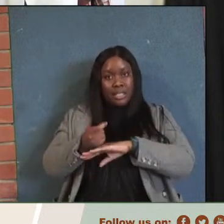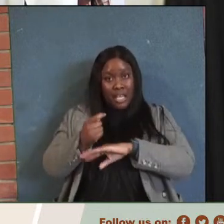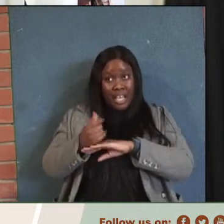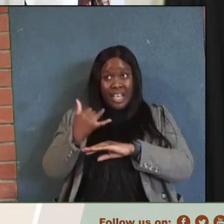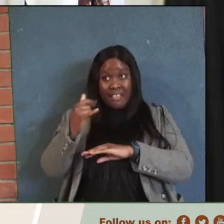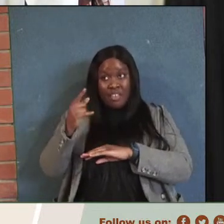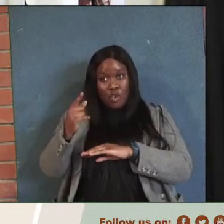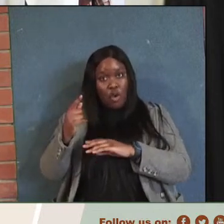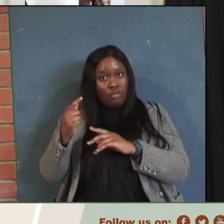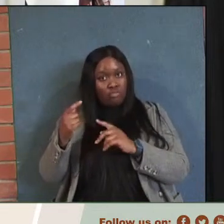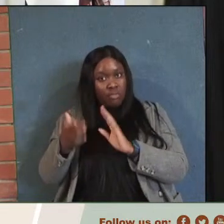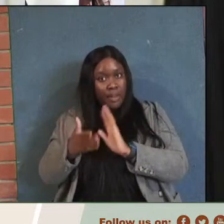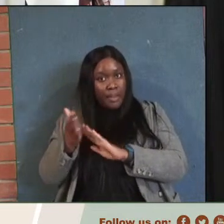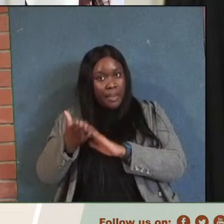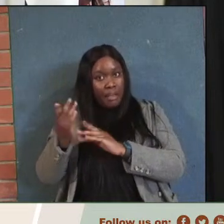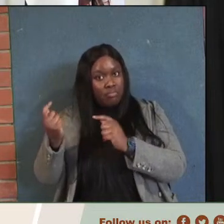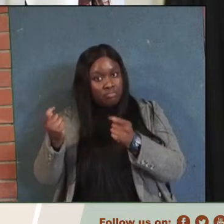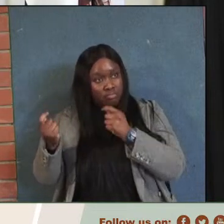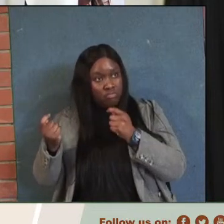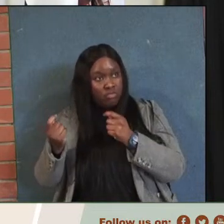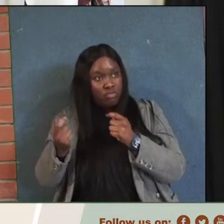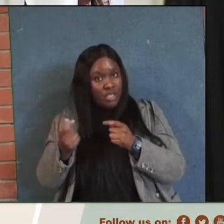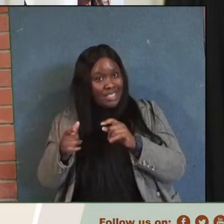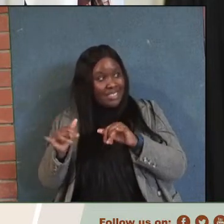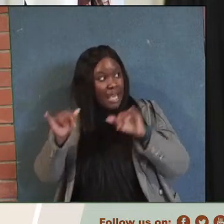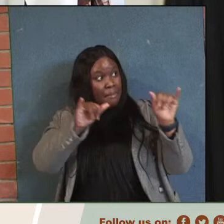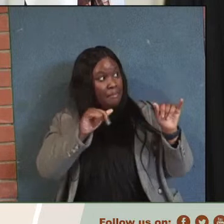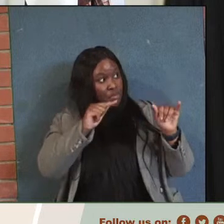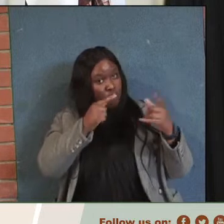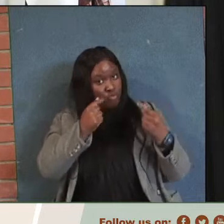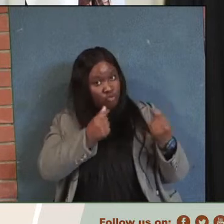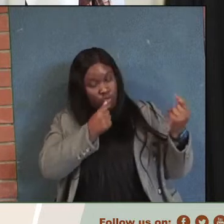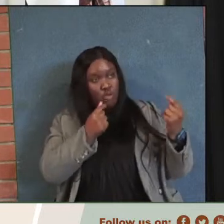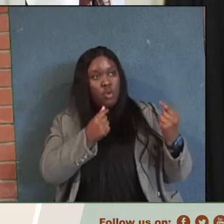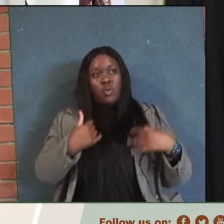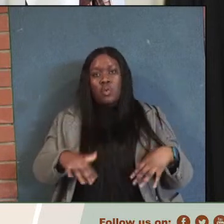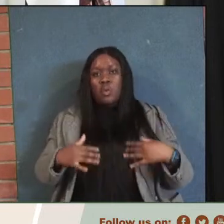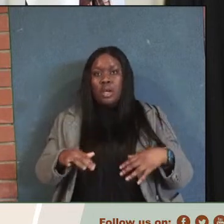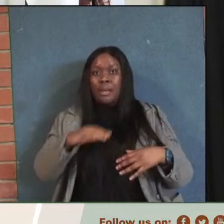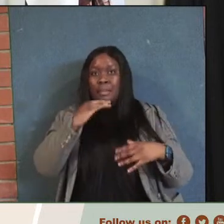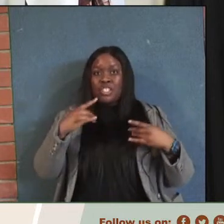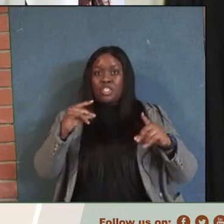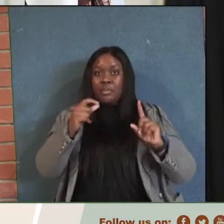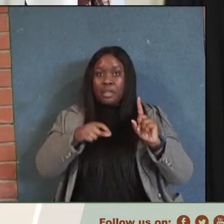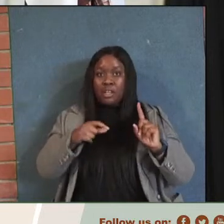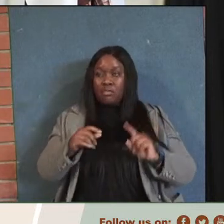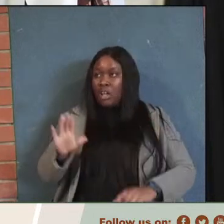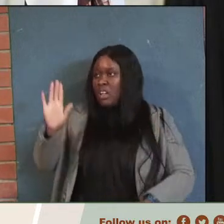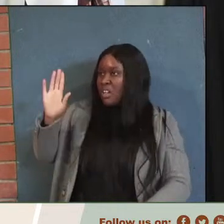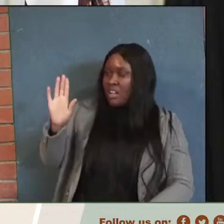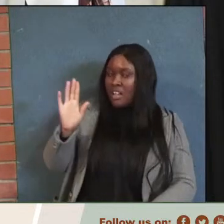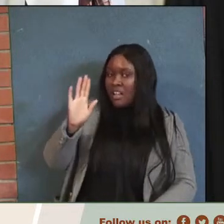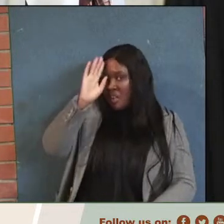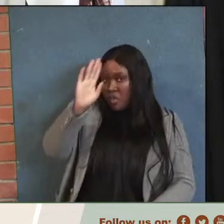run council, we'll have much more done. There, before the chairperson even says good afternoon, they're objecting on the good